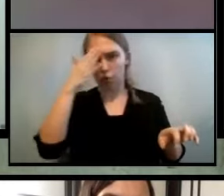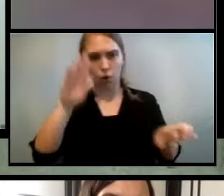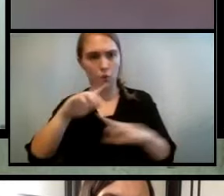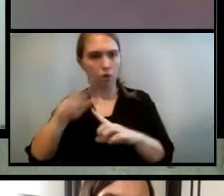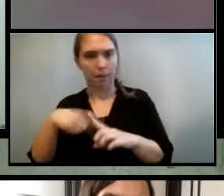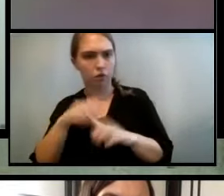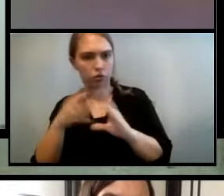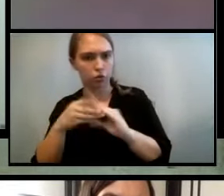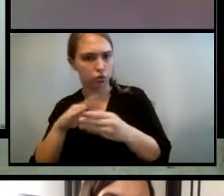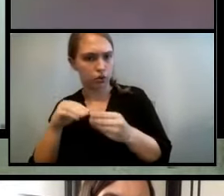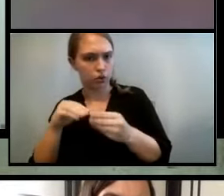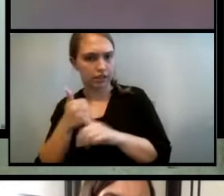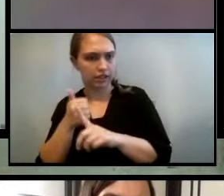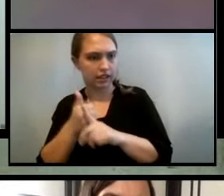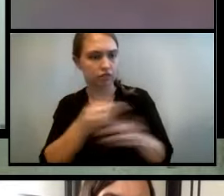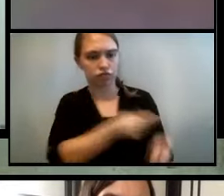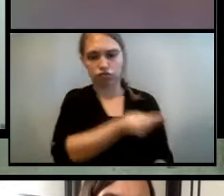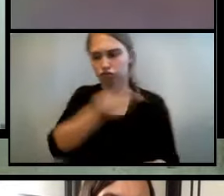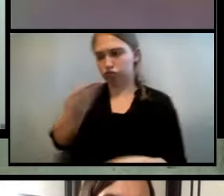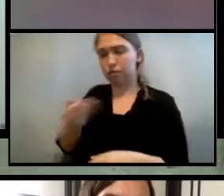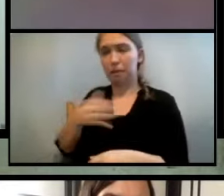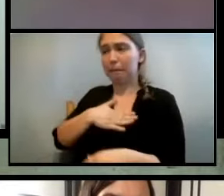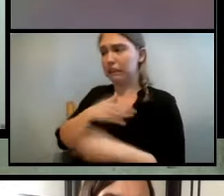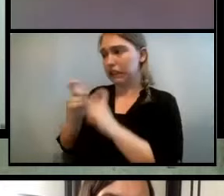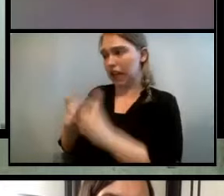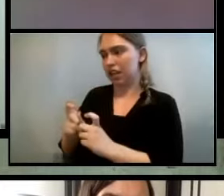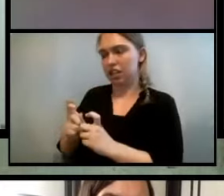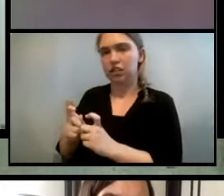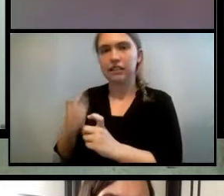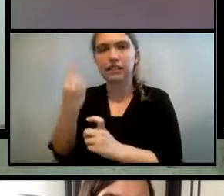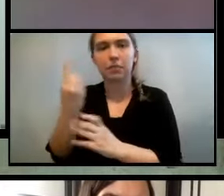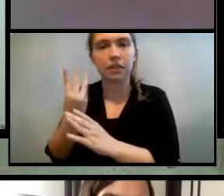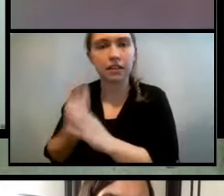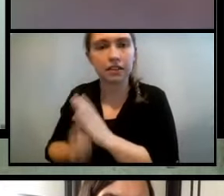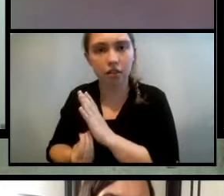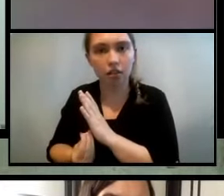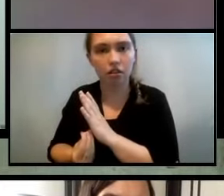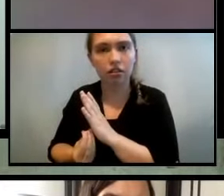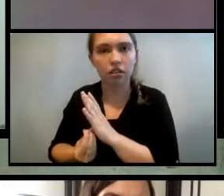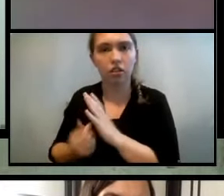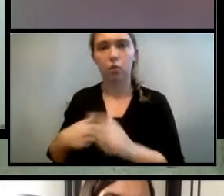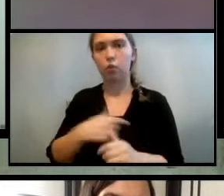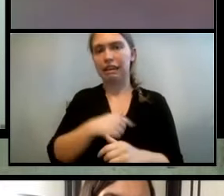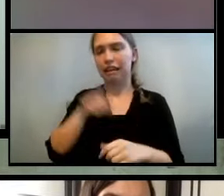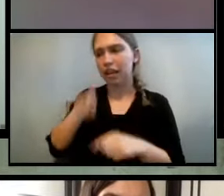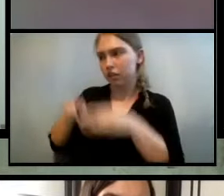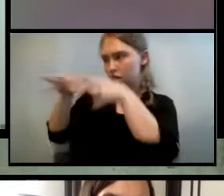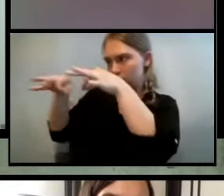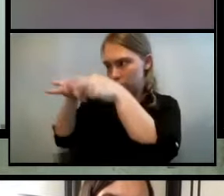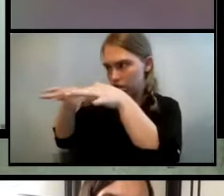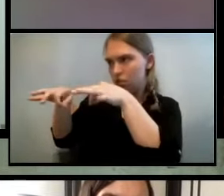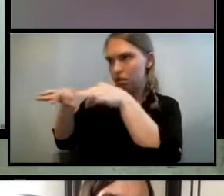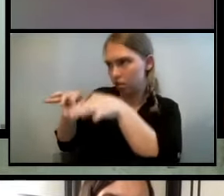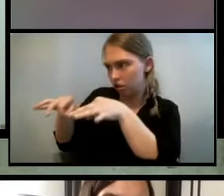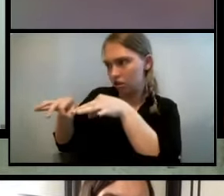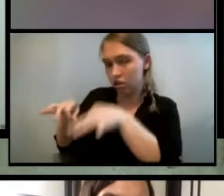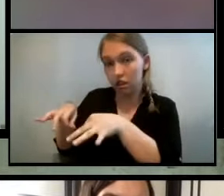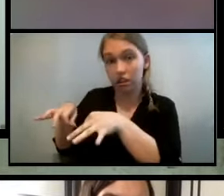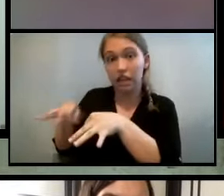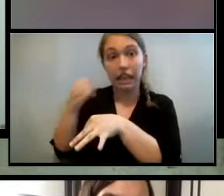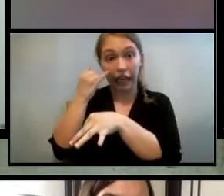lose something really important. We end up having to do things like explain things that would in context